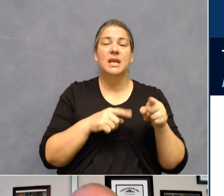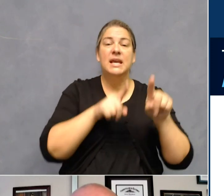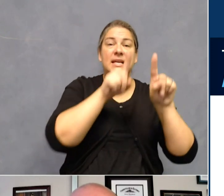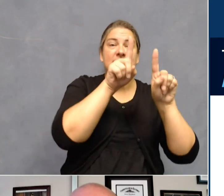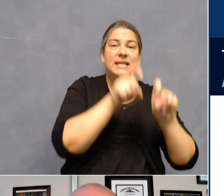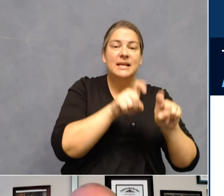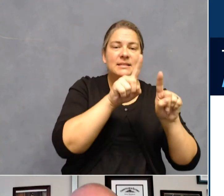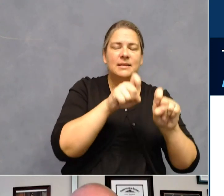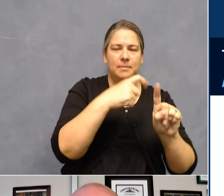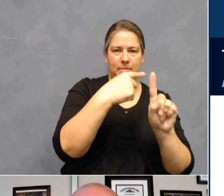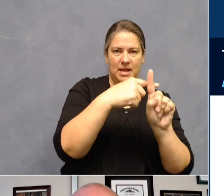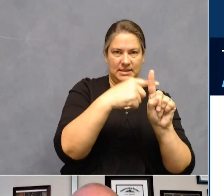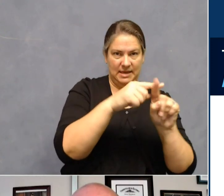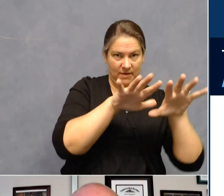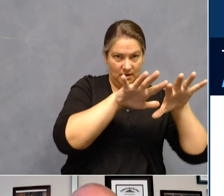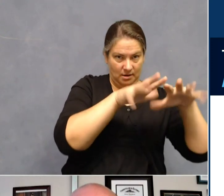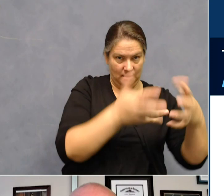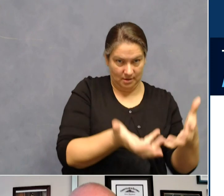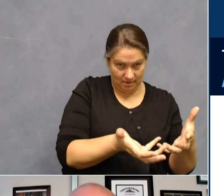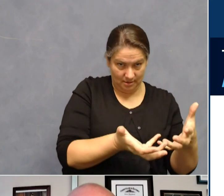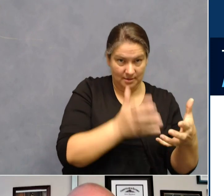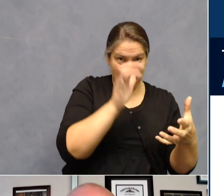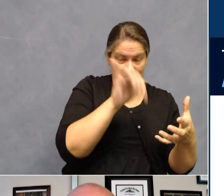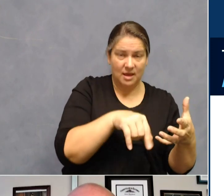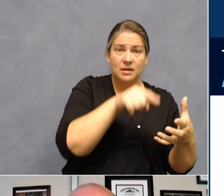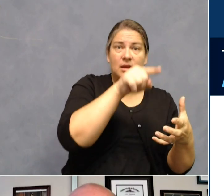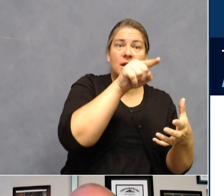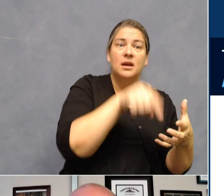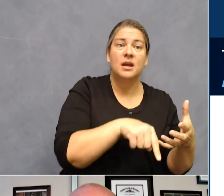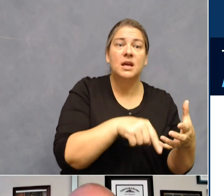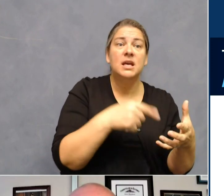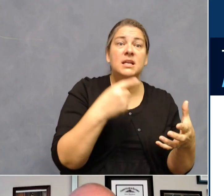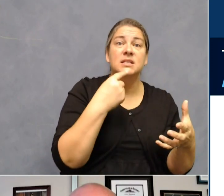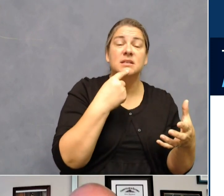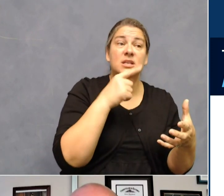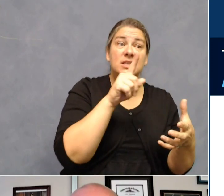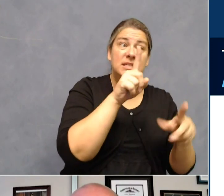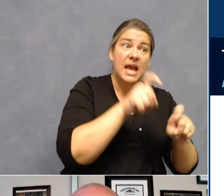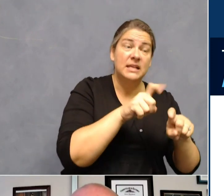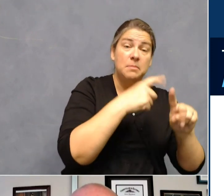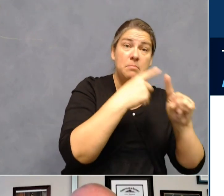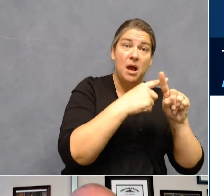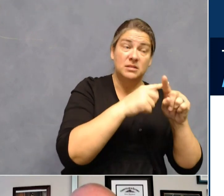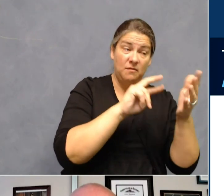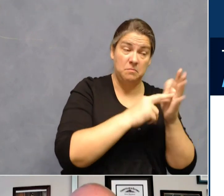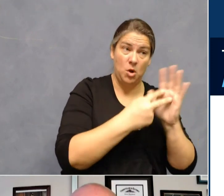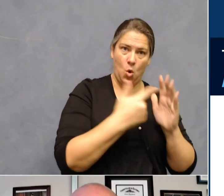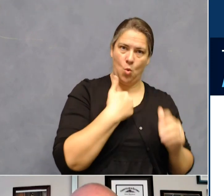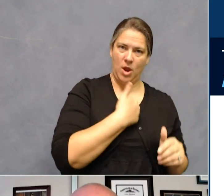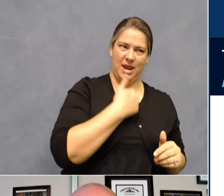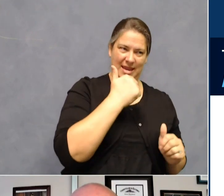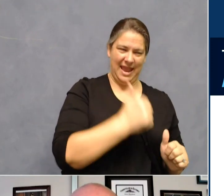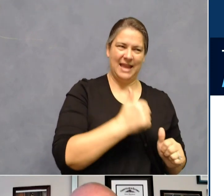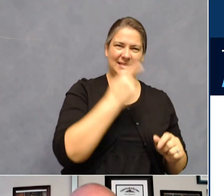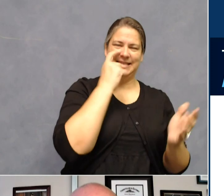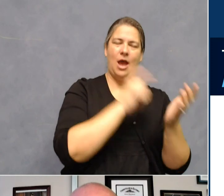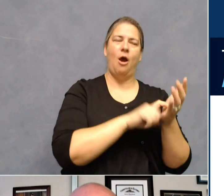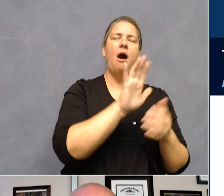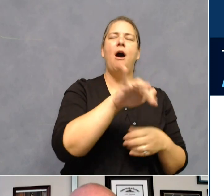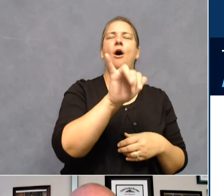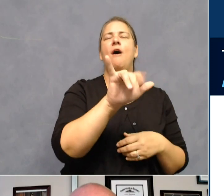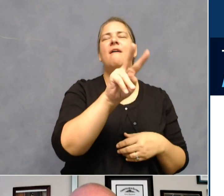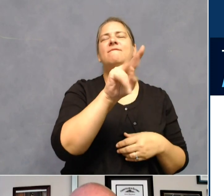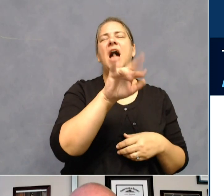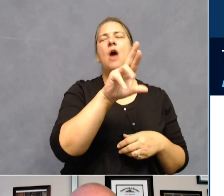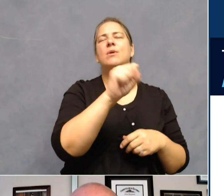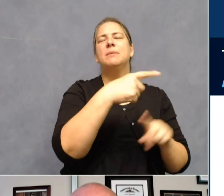positivity does not tell us how active the disease is. We cannot use this measurement to say there's a lot of